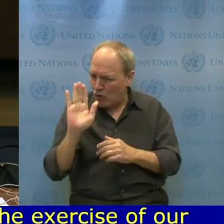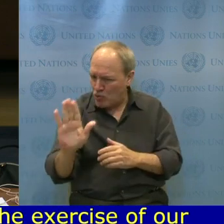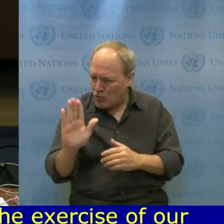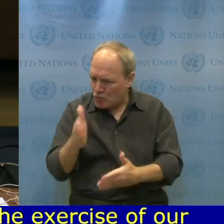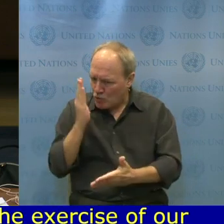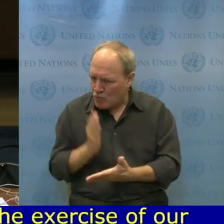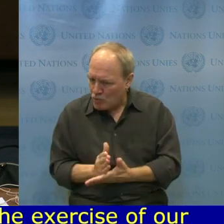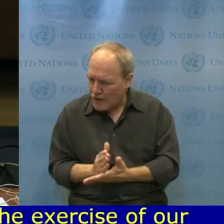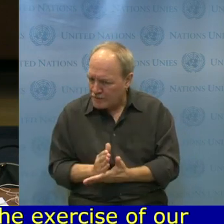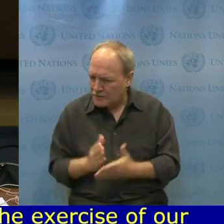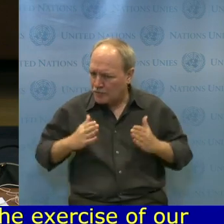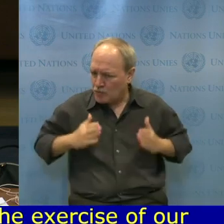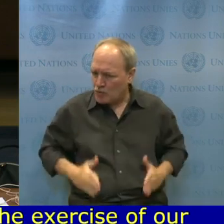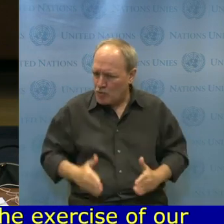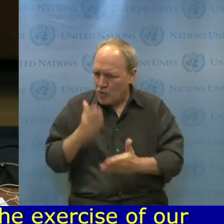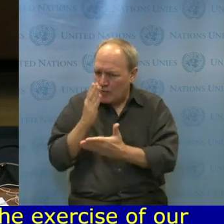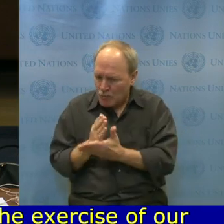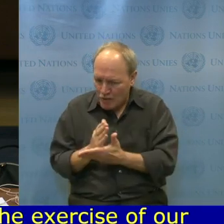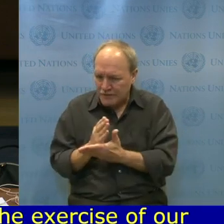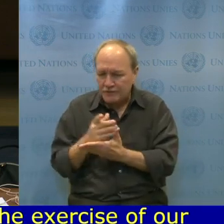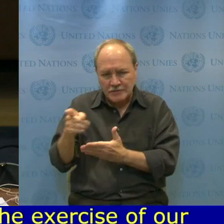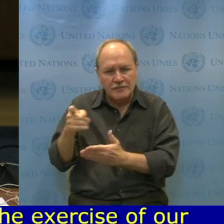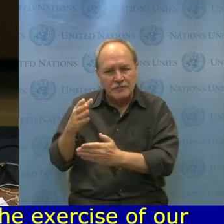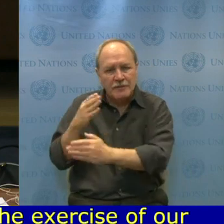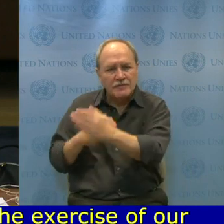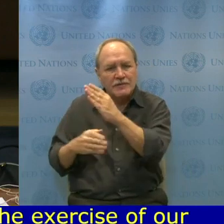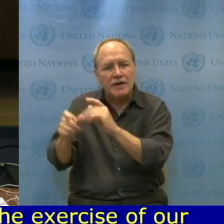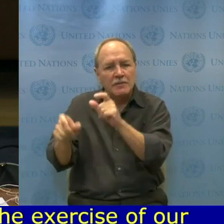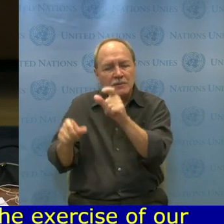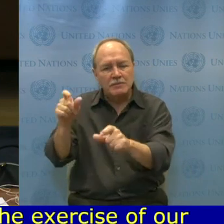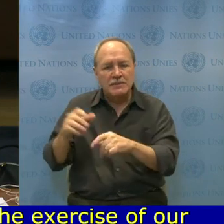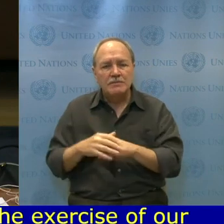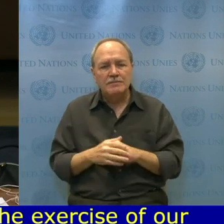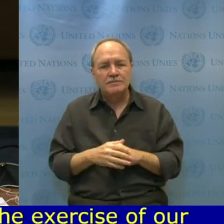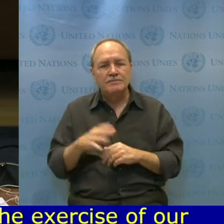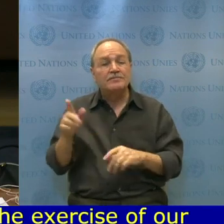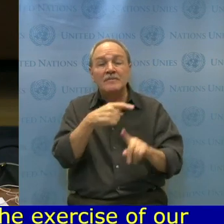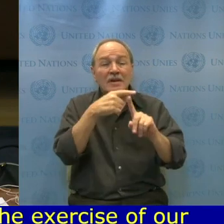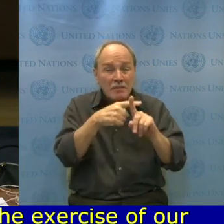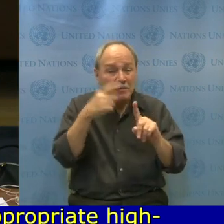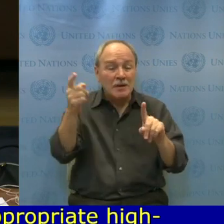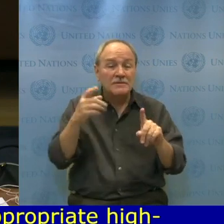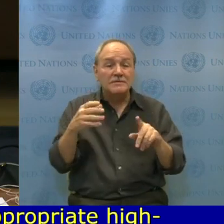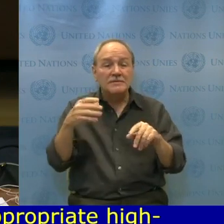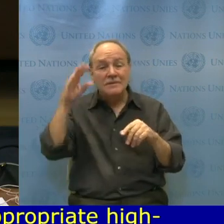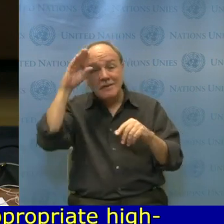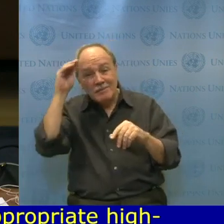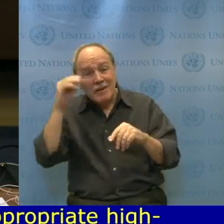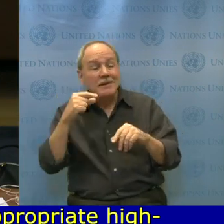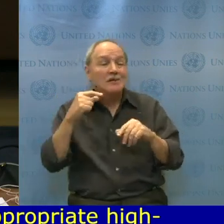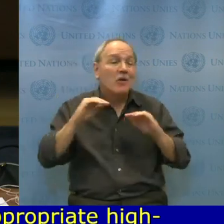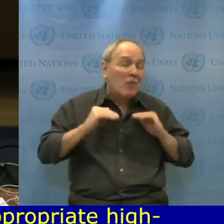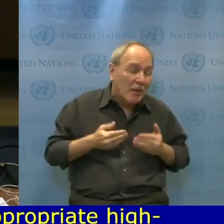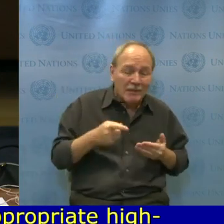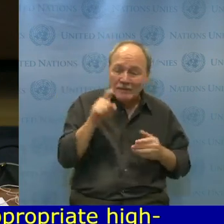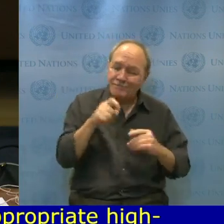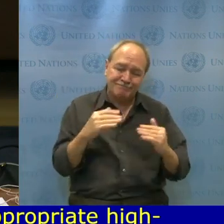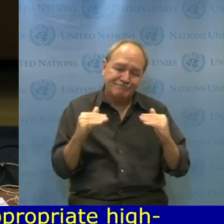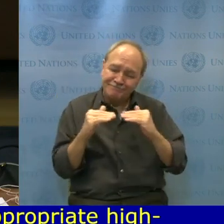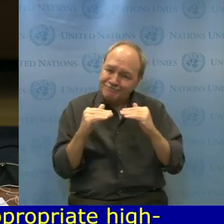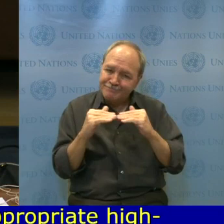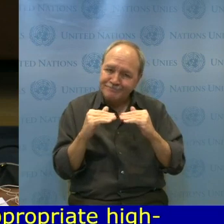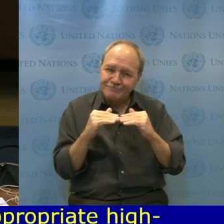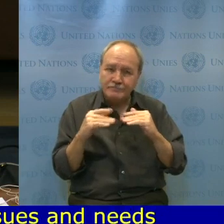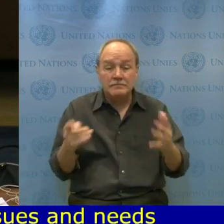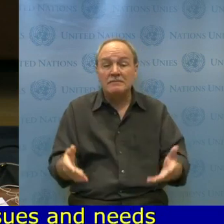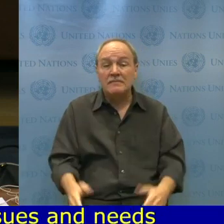the disabled, looking at gender issues and needs throughout life. Ladies and gentlemen, health is vital for